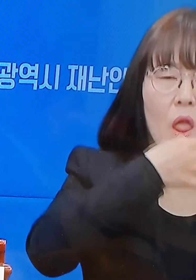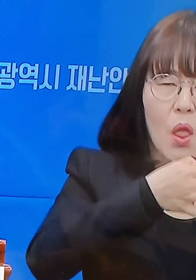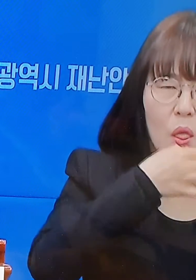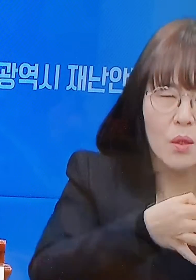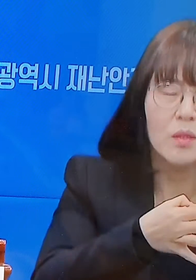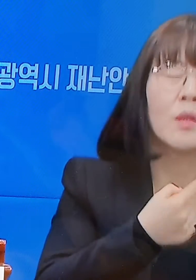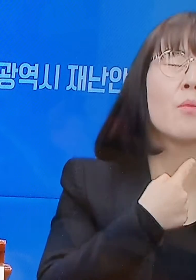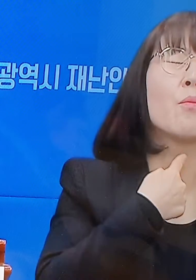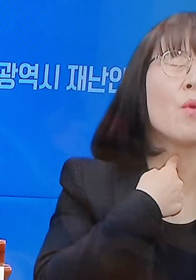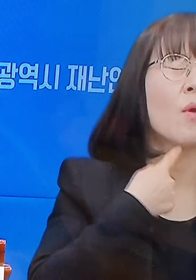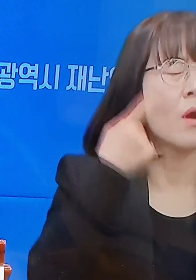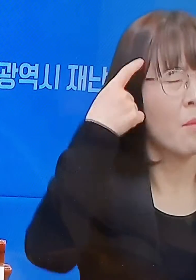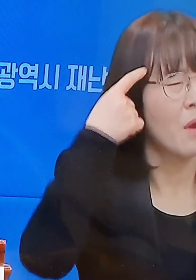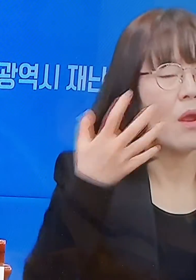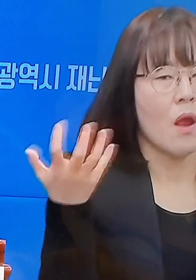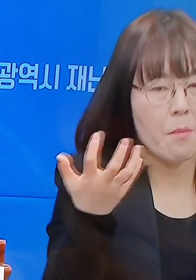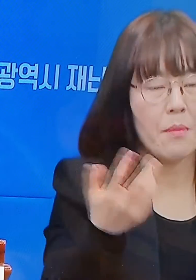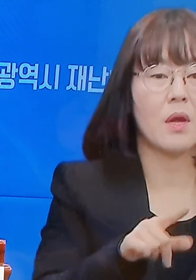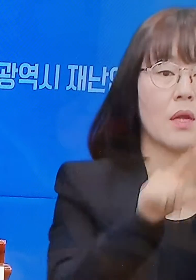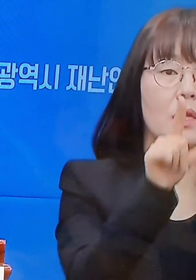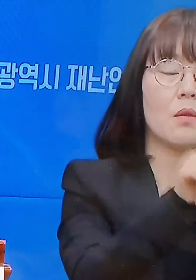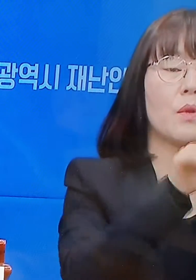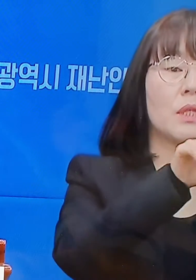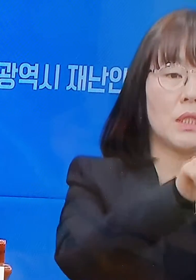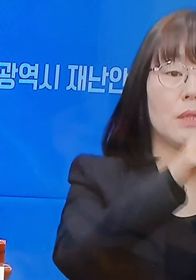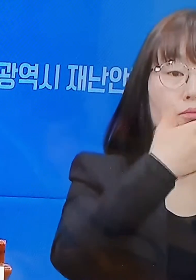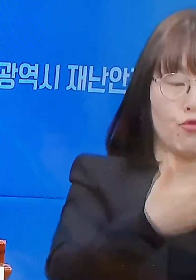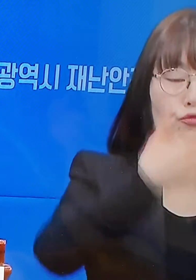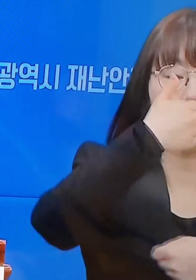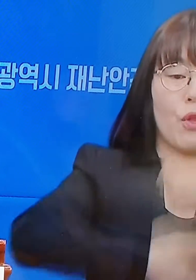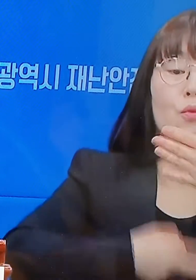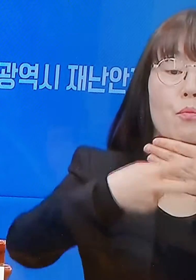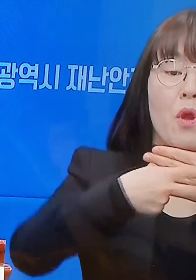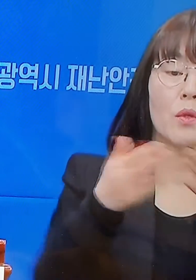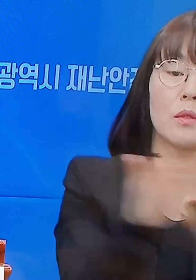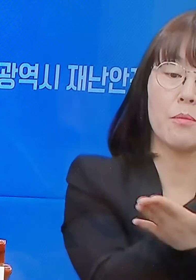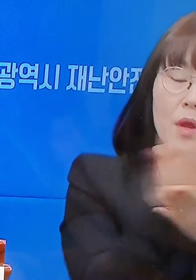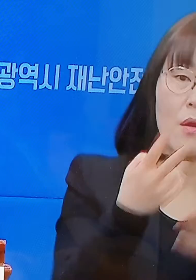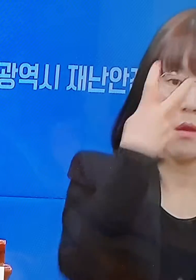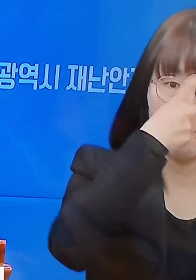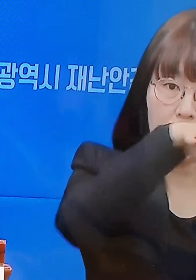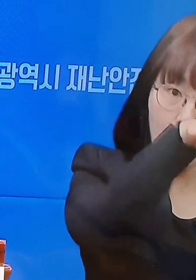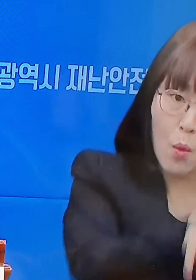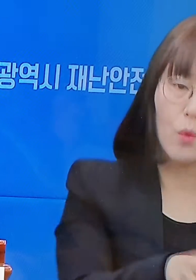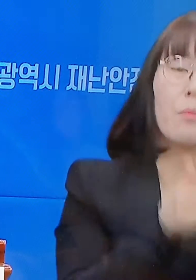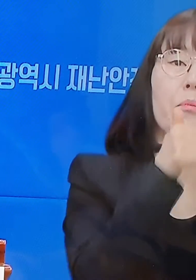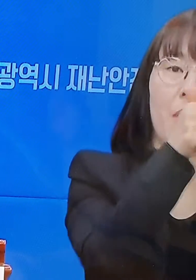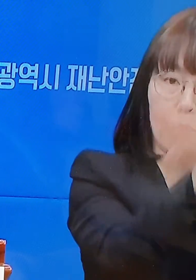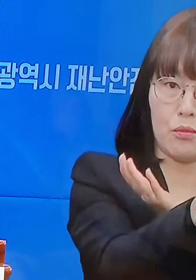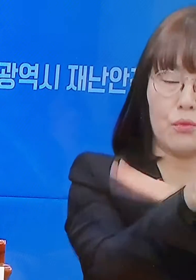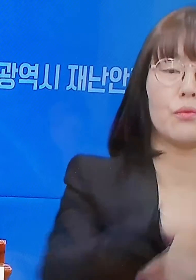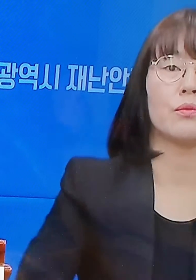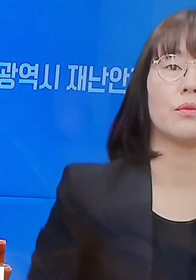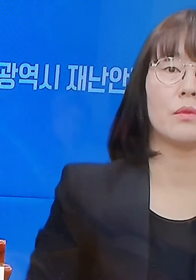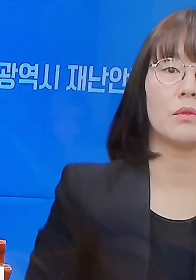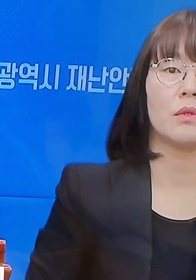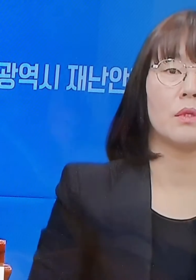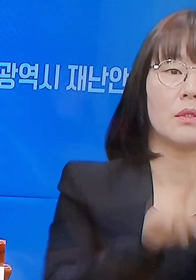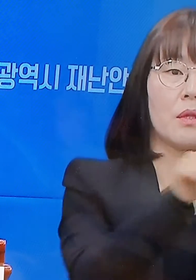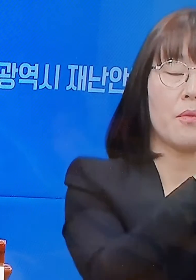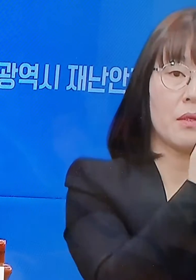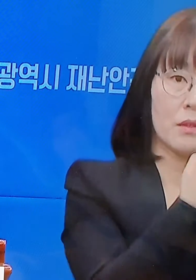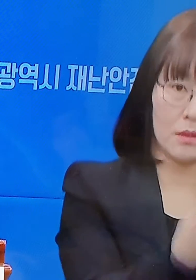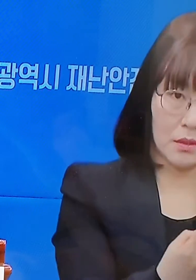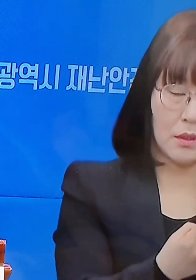modern hospital facilities, both Western and Eastern, the temperature in the room is never like 35